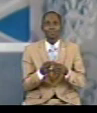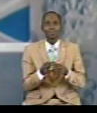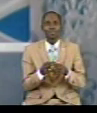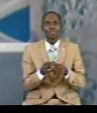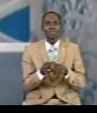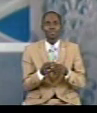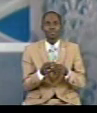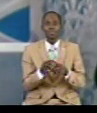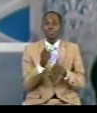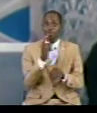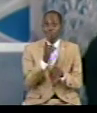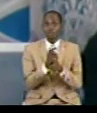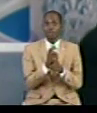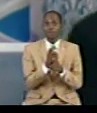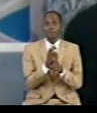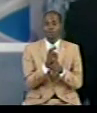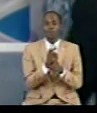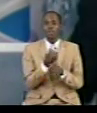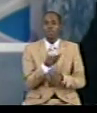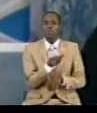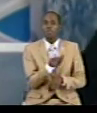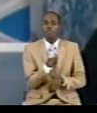Just a few days ago,